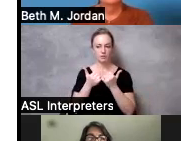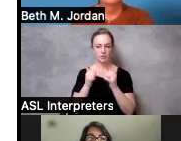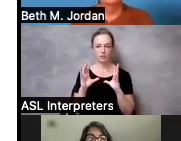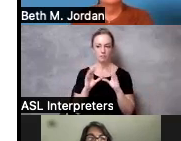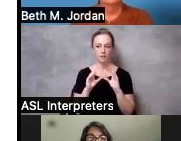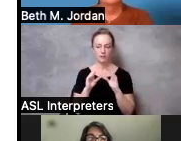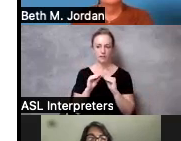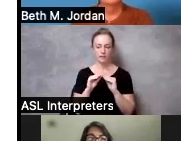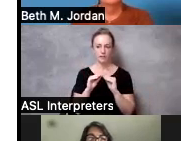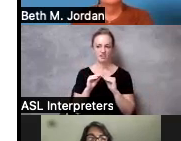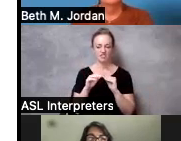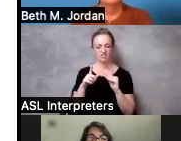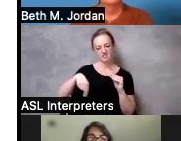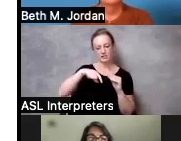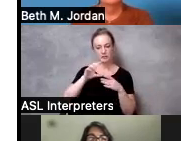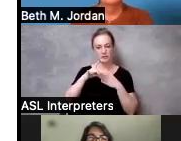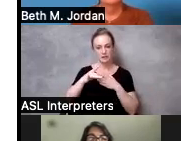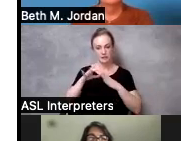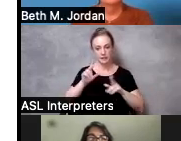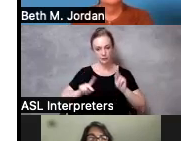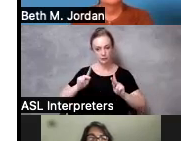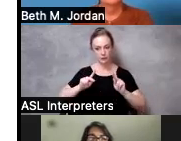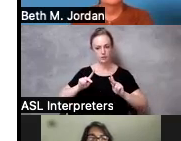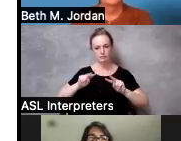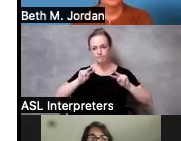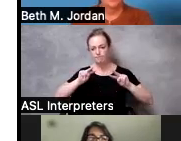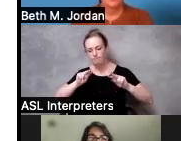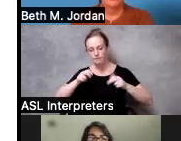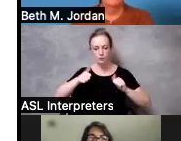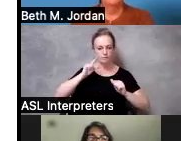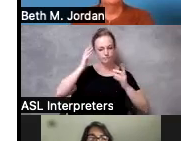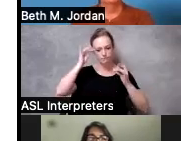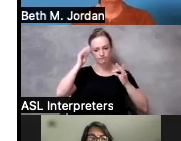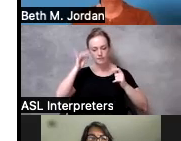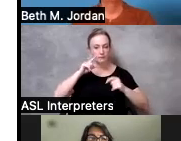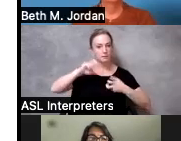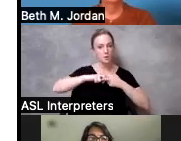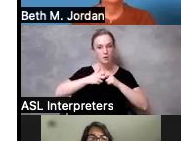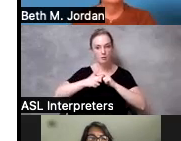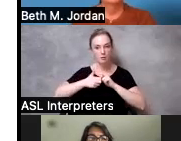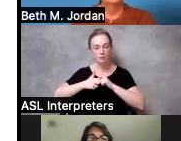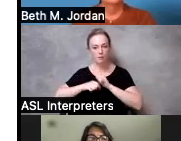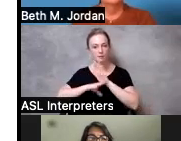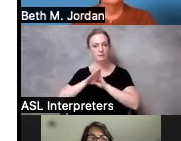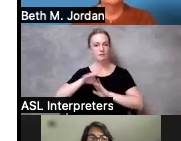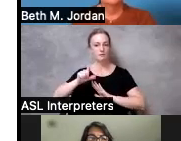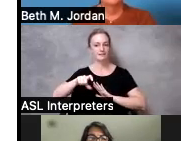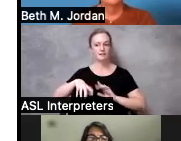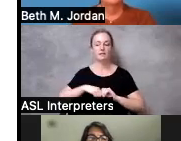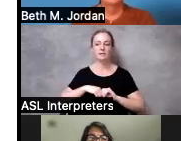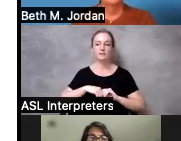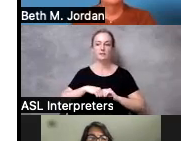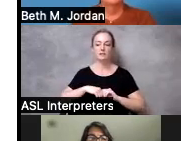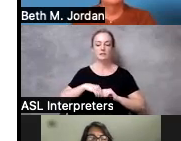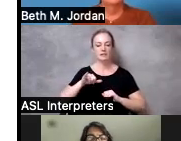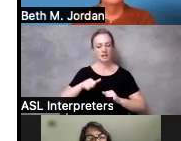of leaders that looks to understand the problems and come up with needs. And it allows us to keep